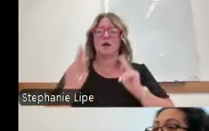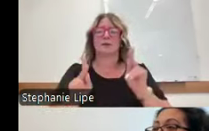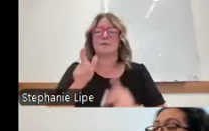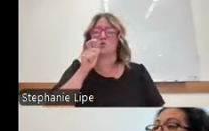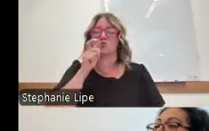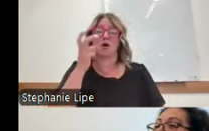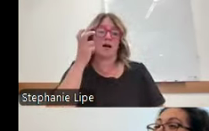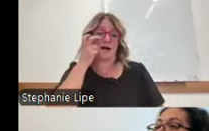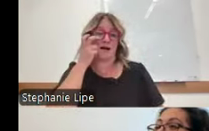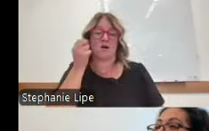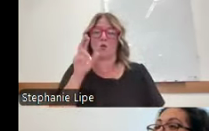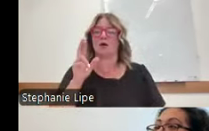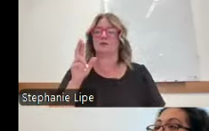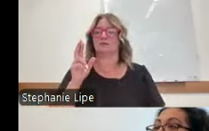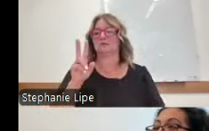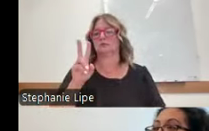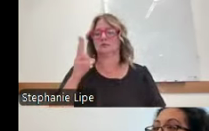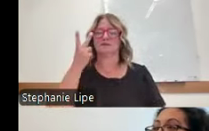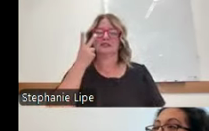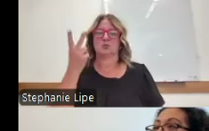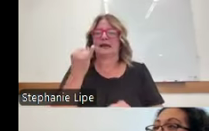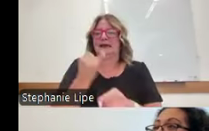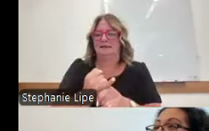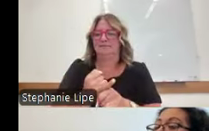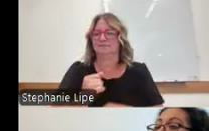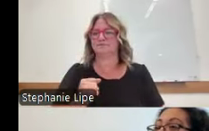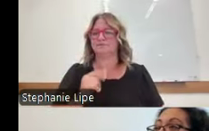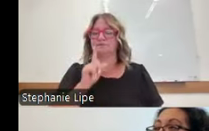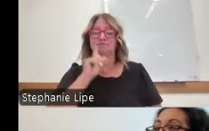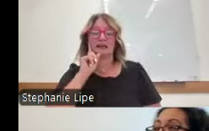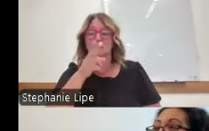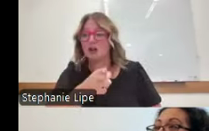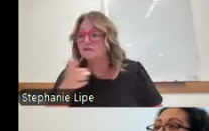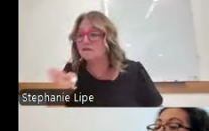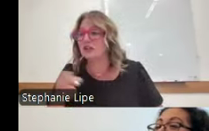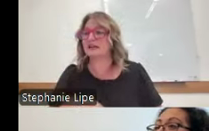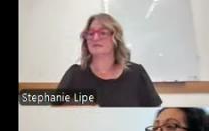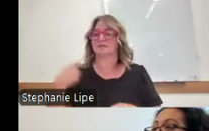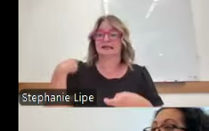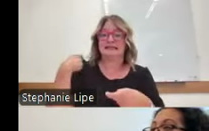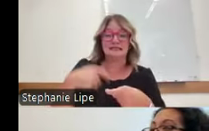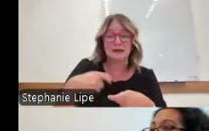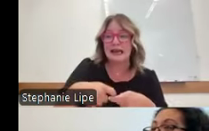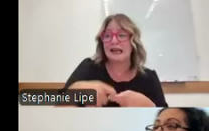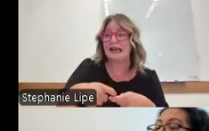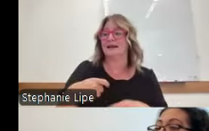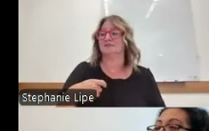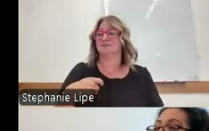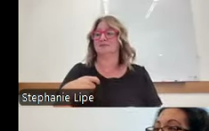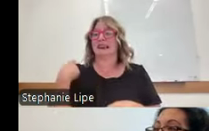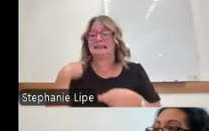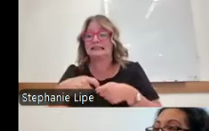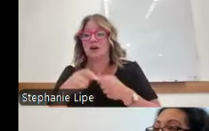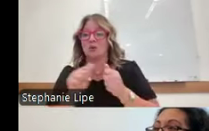VR services for individuals who are blind or visually impaired, deaf and hard of hearing,